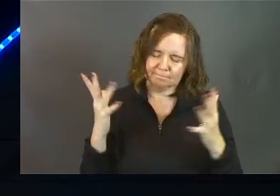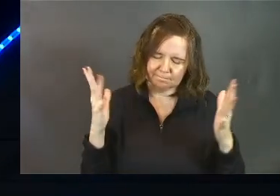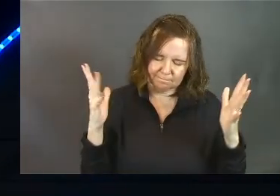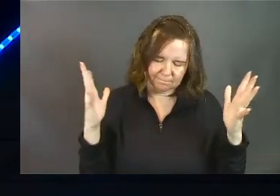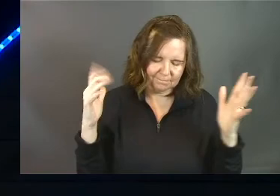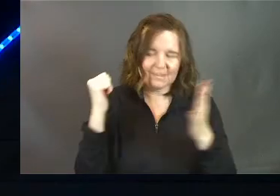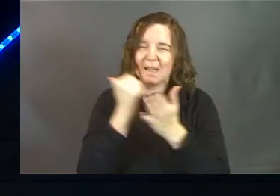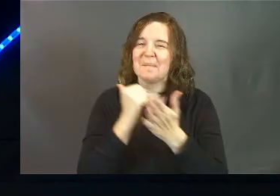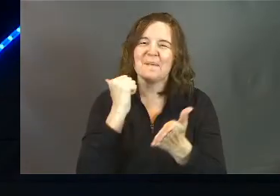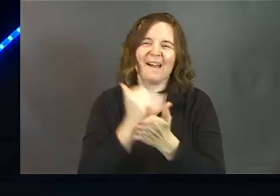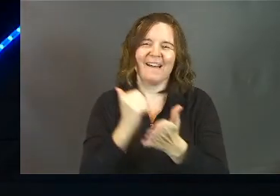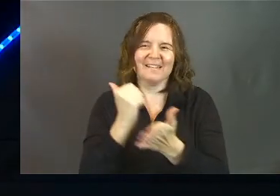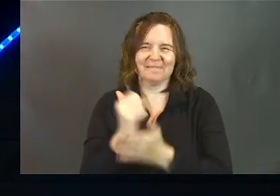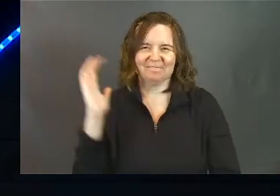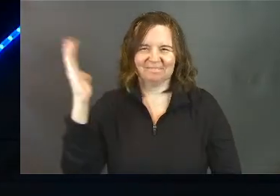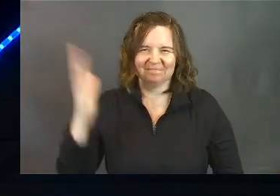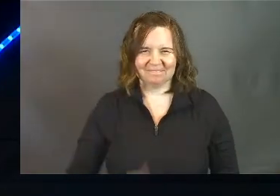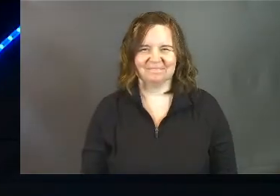Amen.